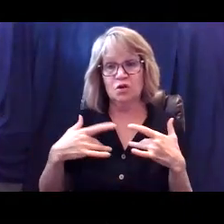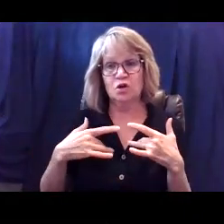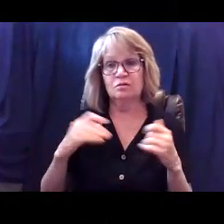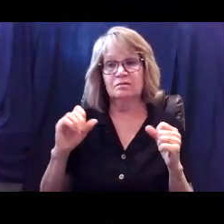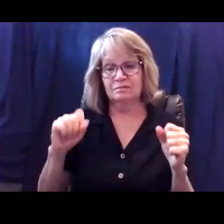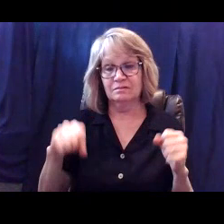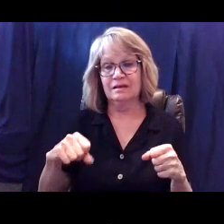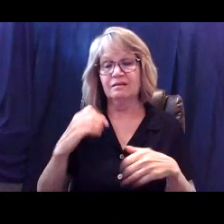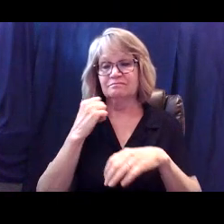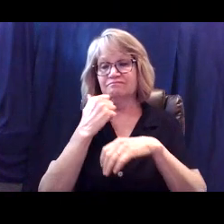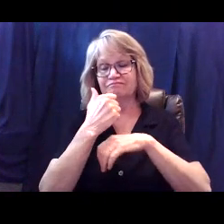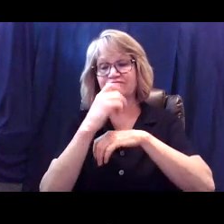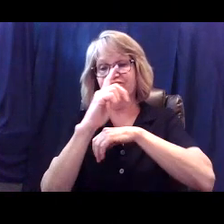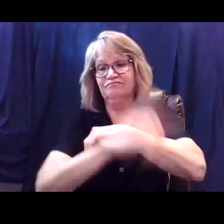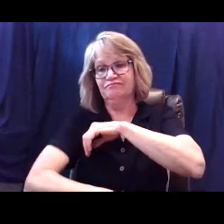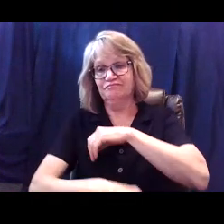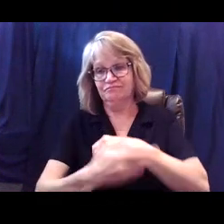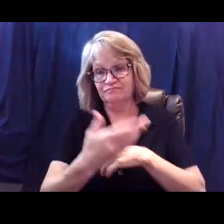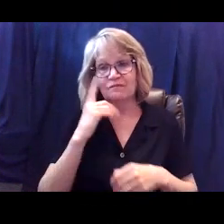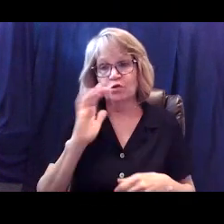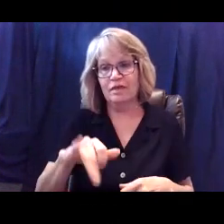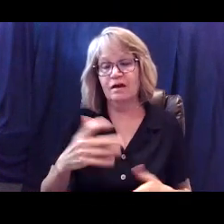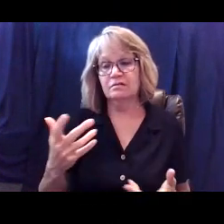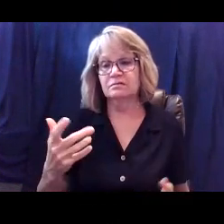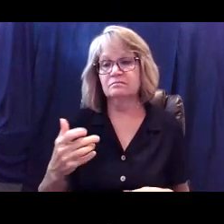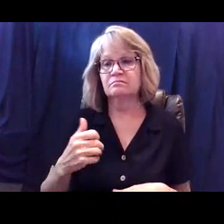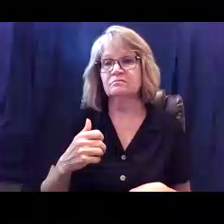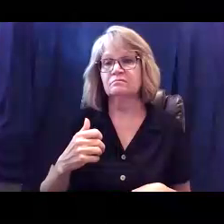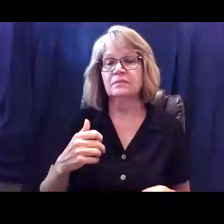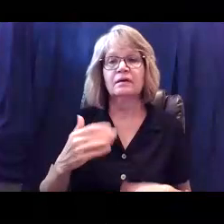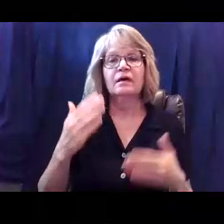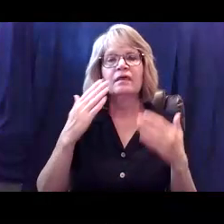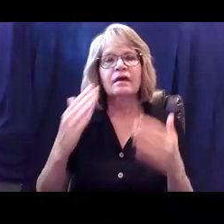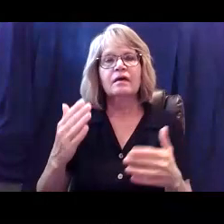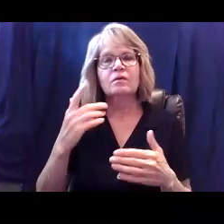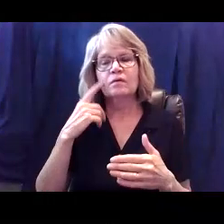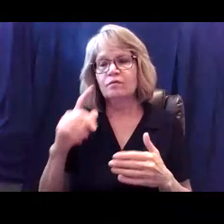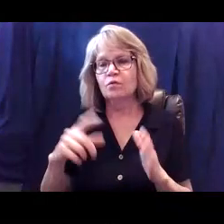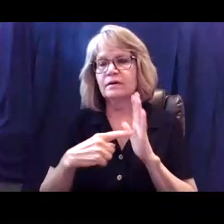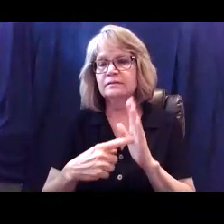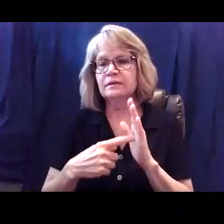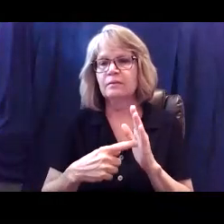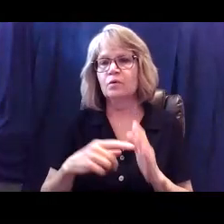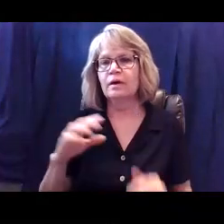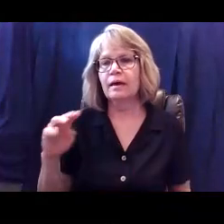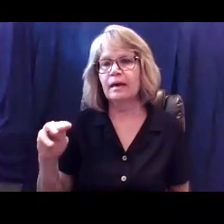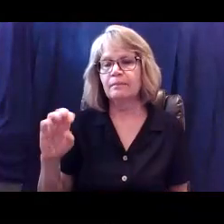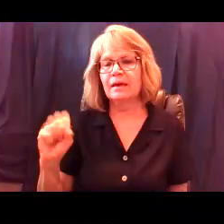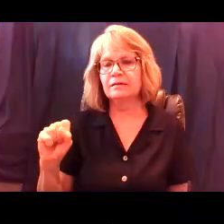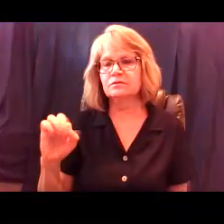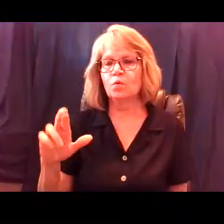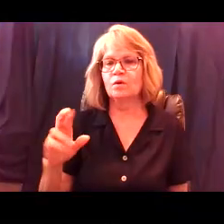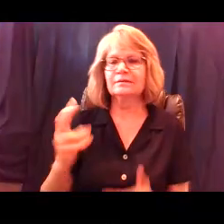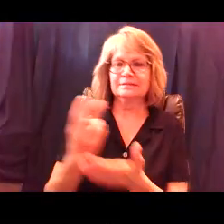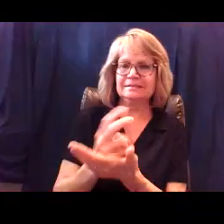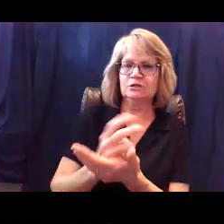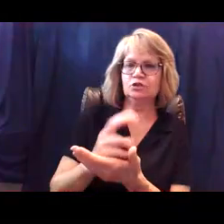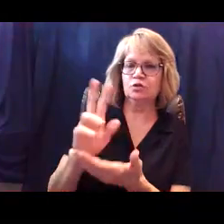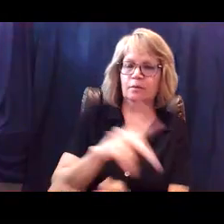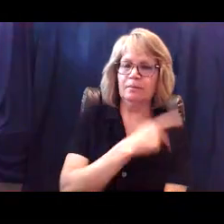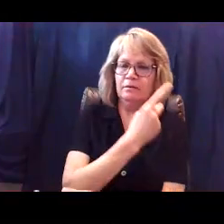a violation. Thanks, Tracy, for the example of an MS or seizure patient that might